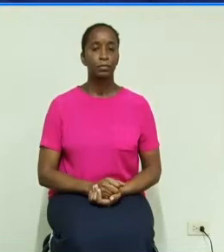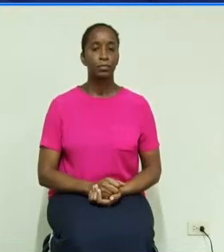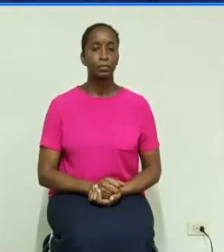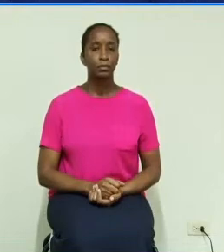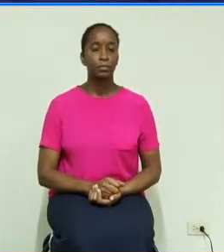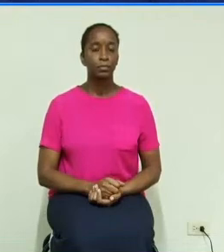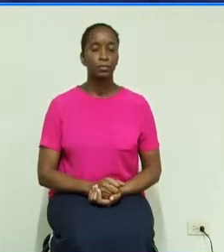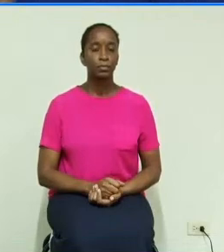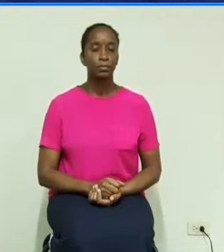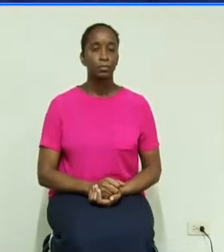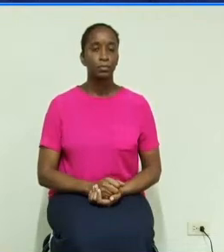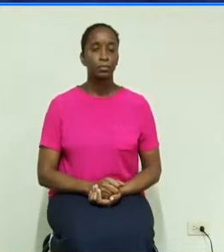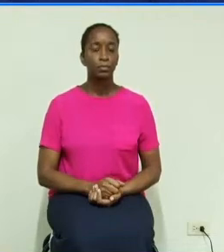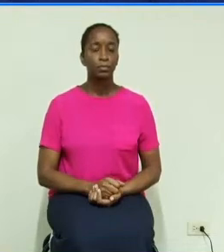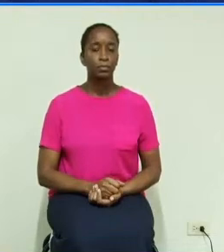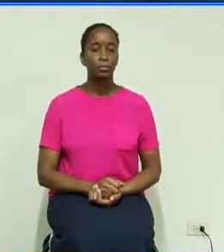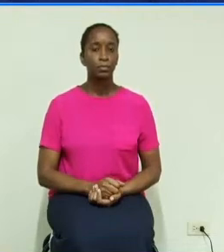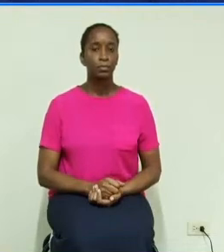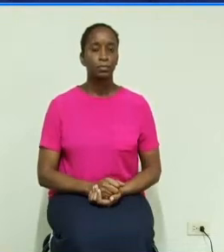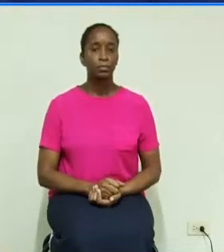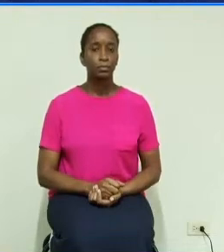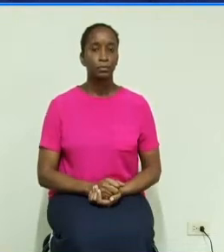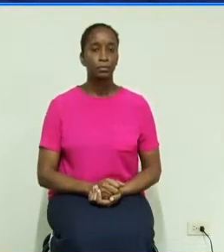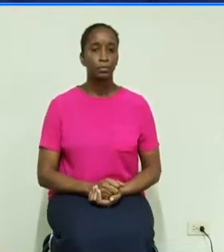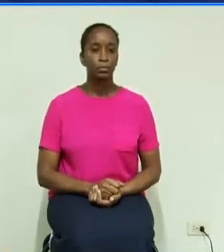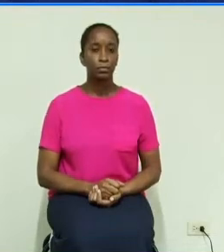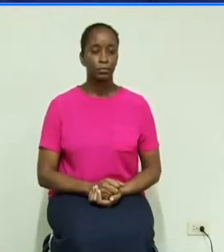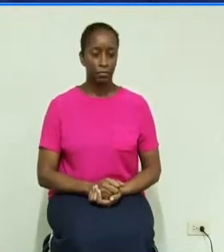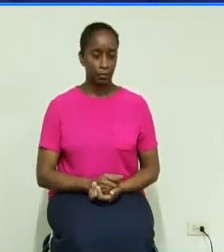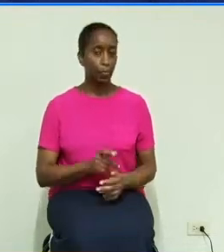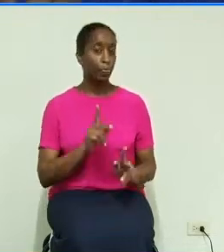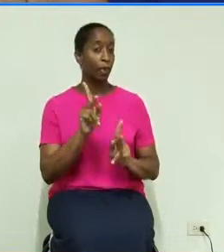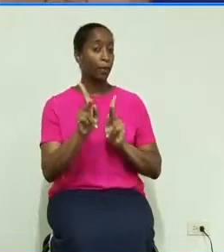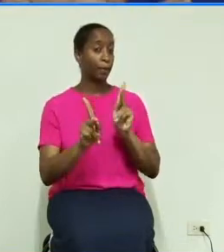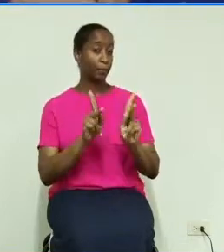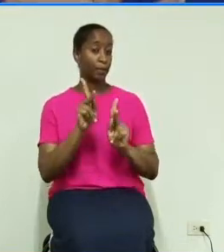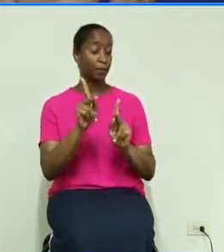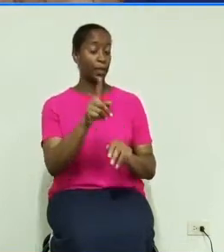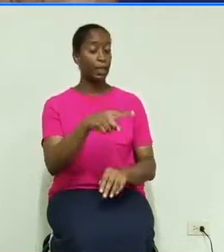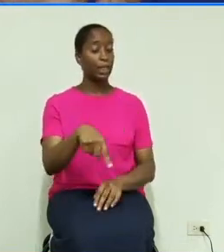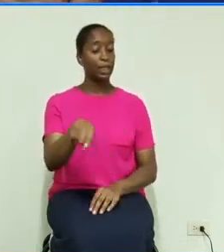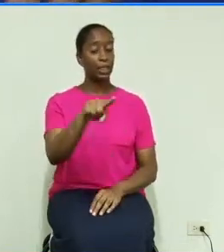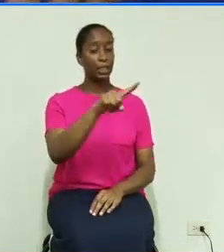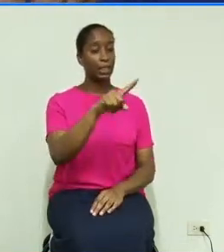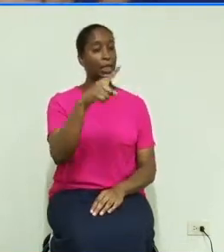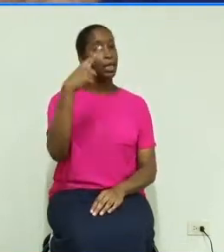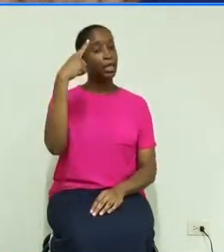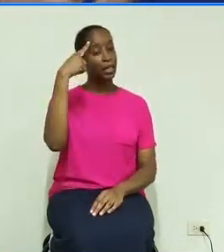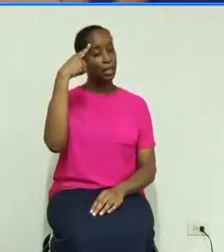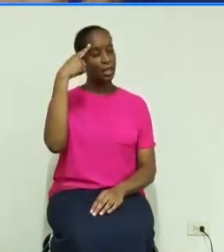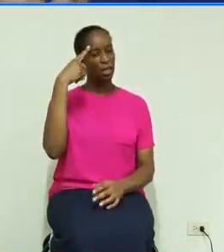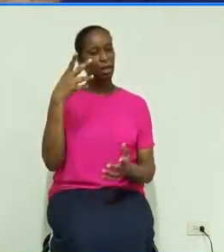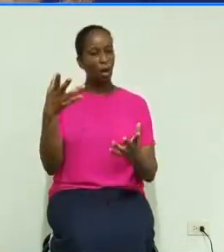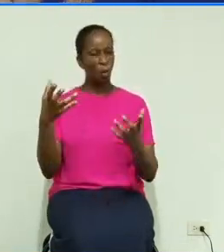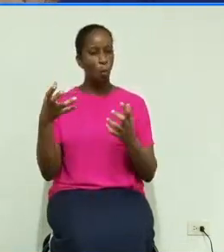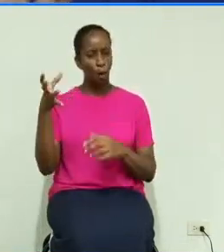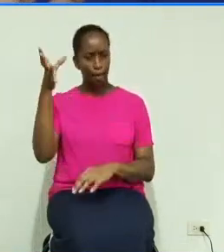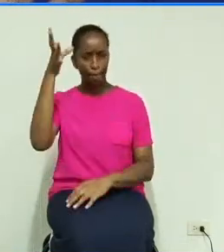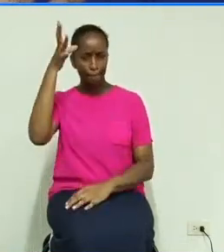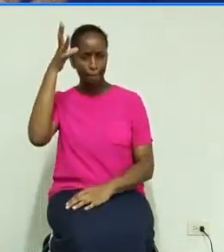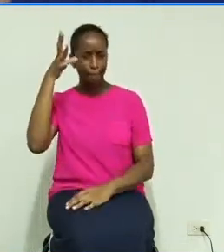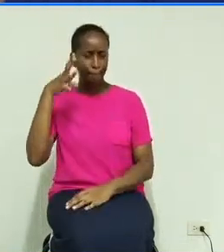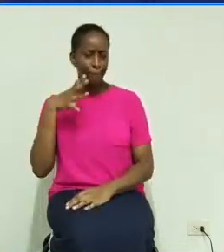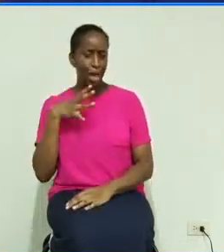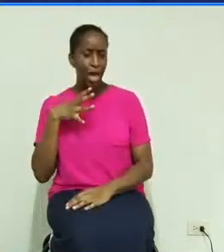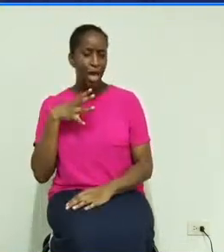continue to have that underrepresentation. So the optics of it might seem encouraging, and that is well and